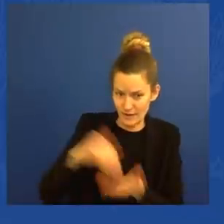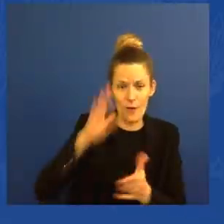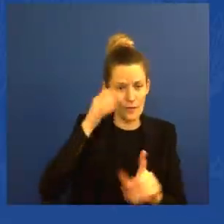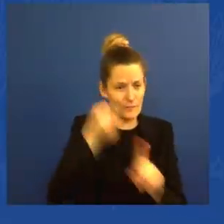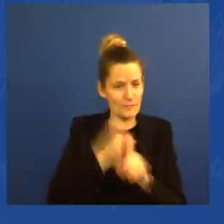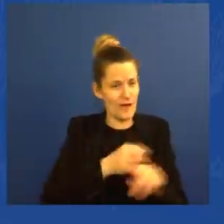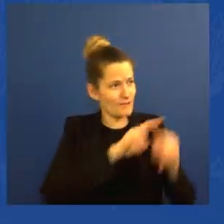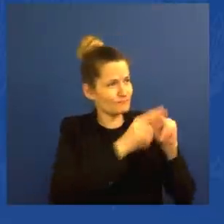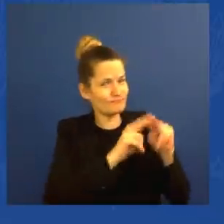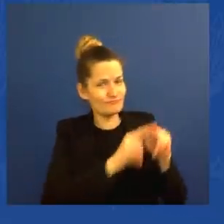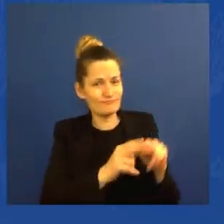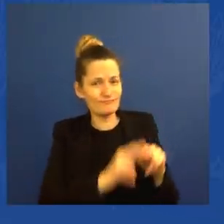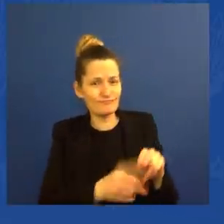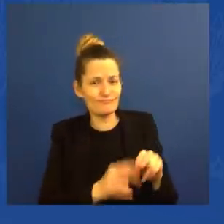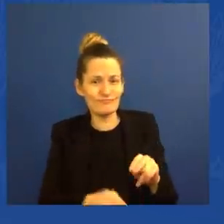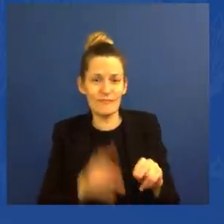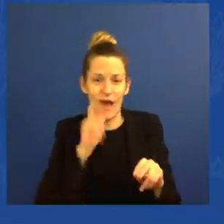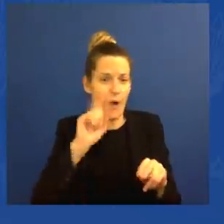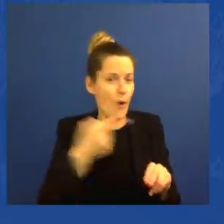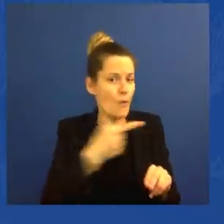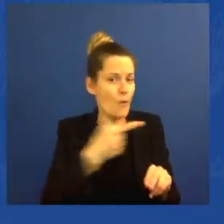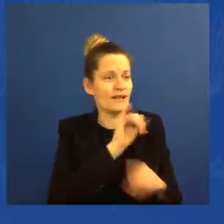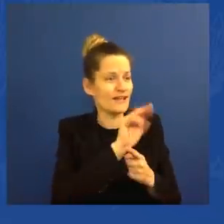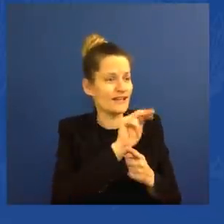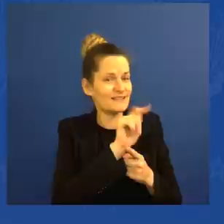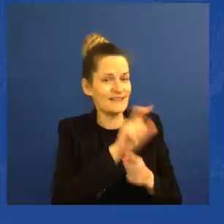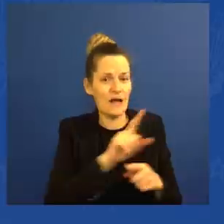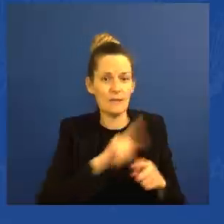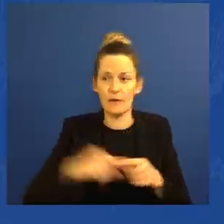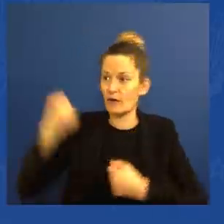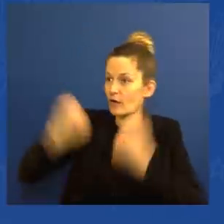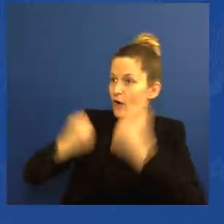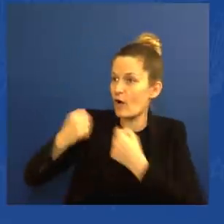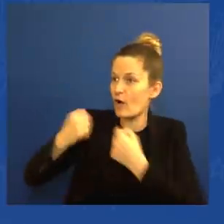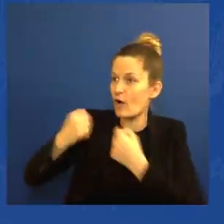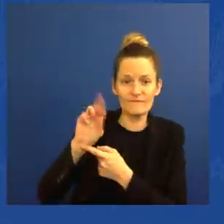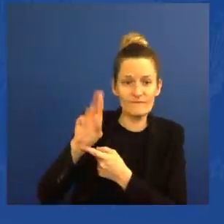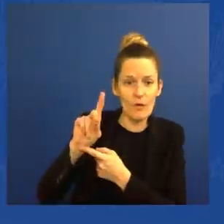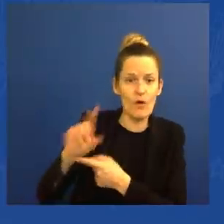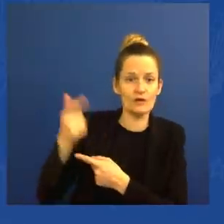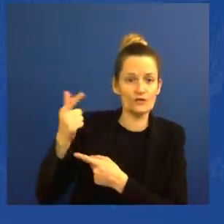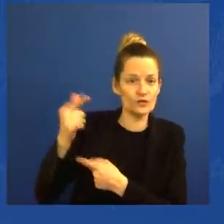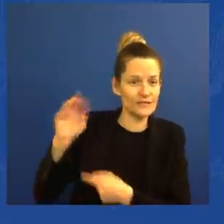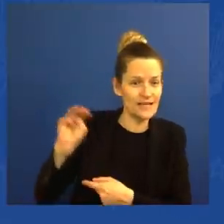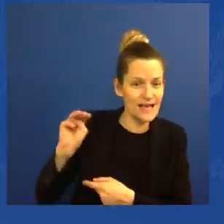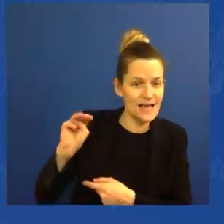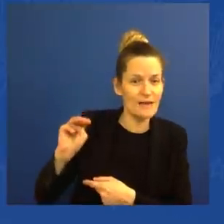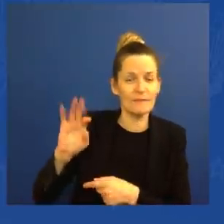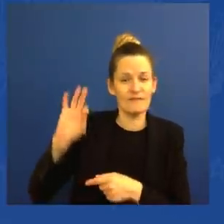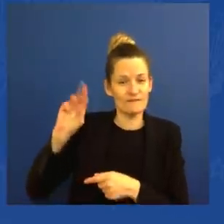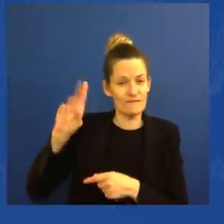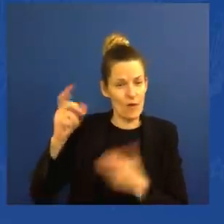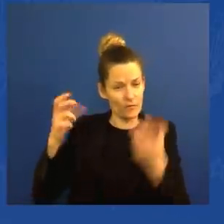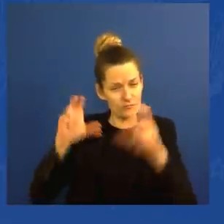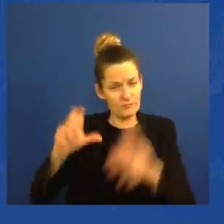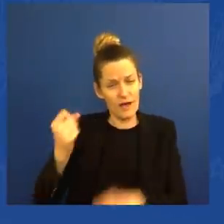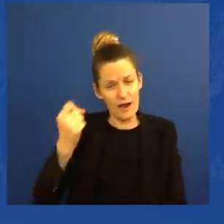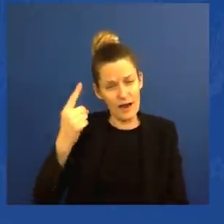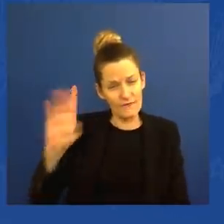factories. Ford's committed $11 billion to build electric vehicles in America, the biggest investment they've ever